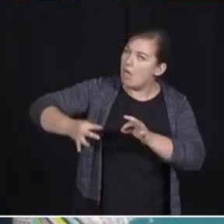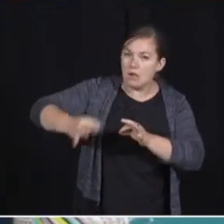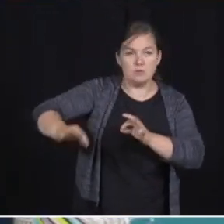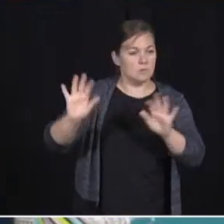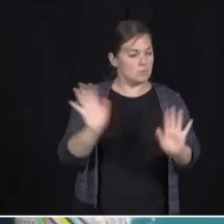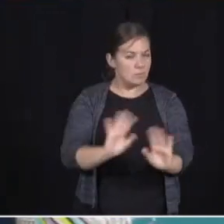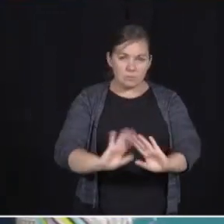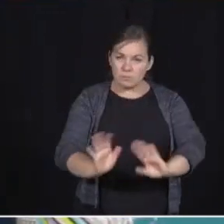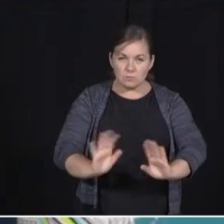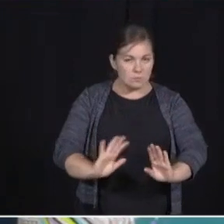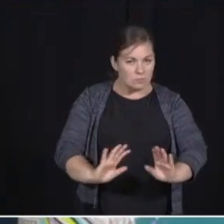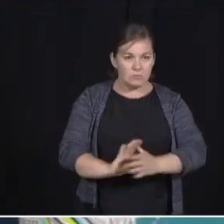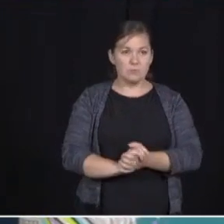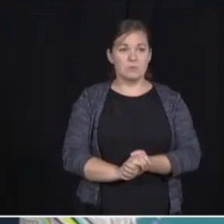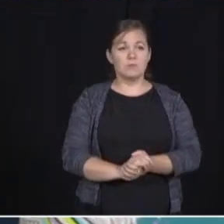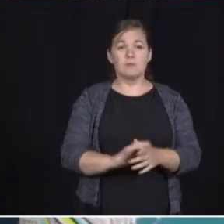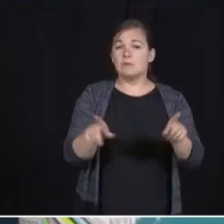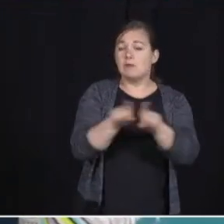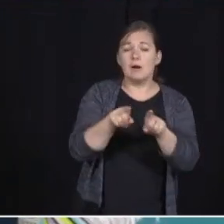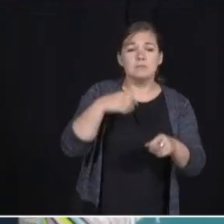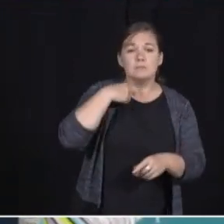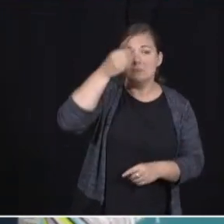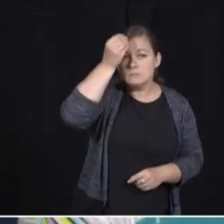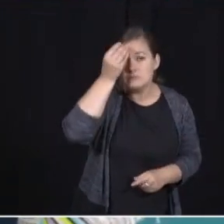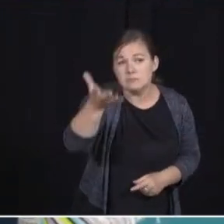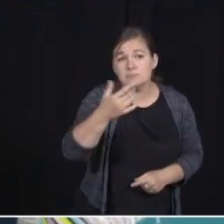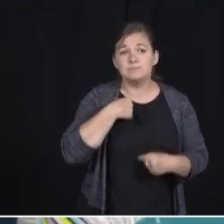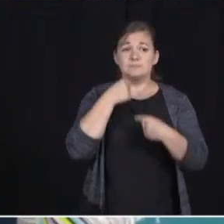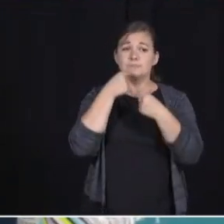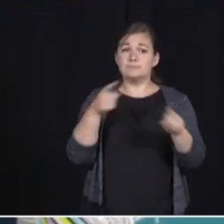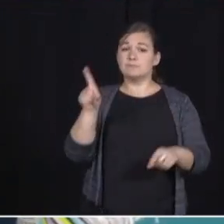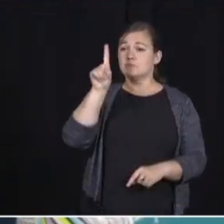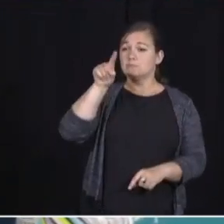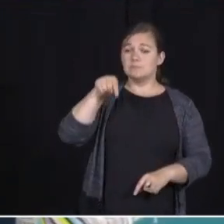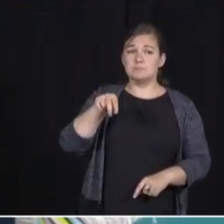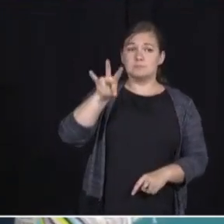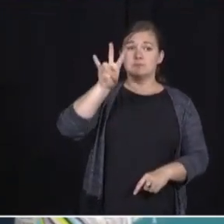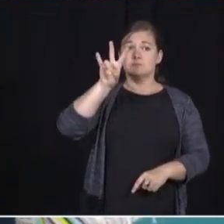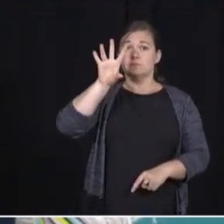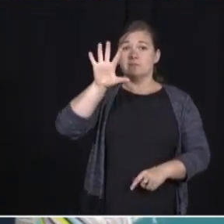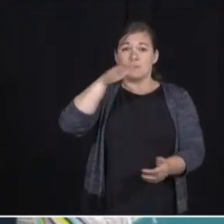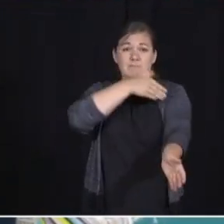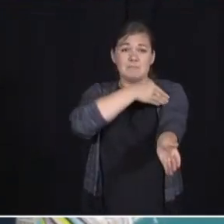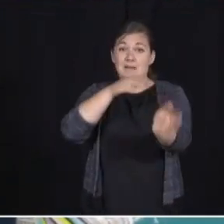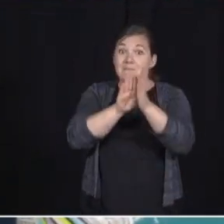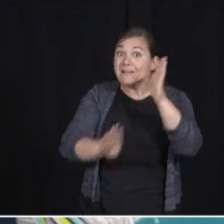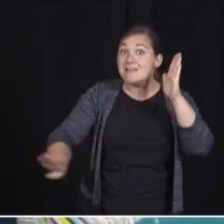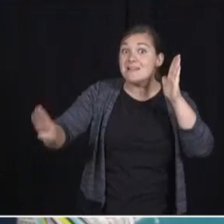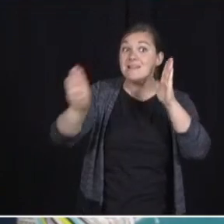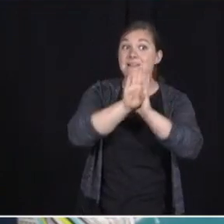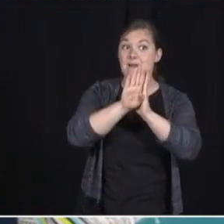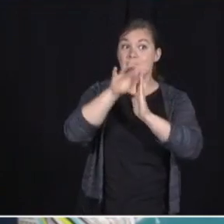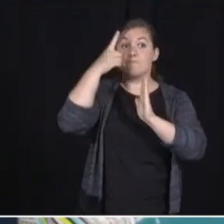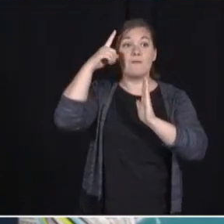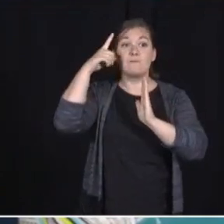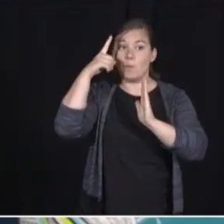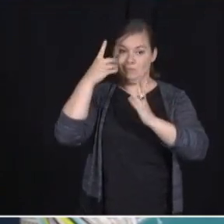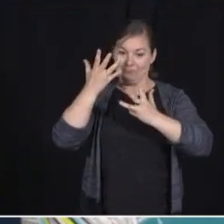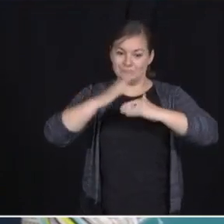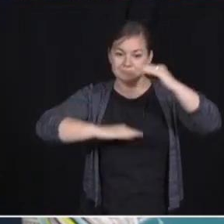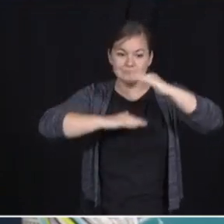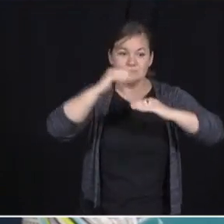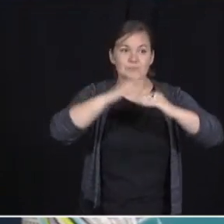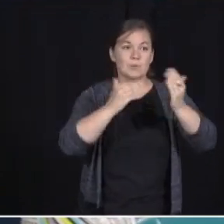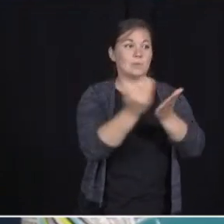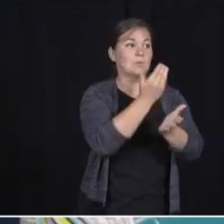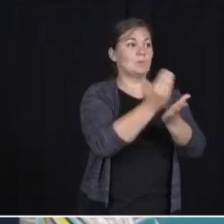like we did, Laura. We announced $1.75 billion for building new long-term care homes. We're going to address